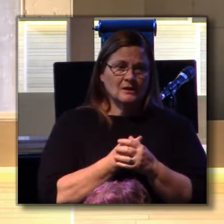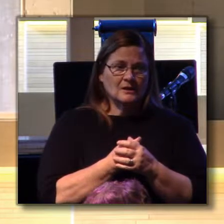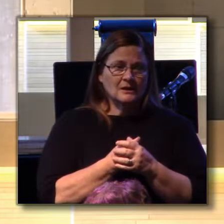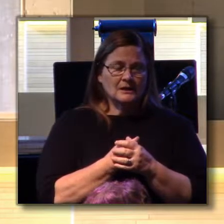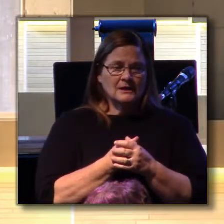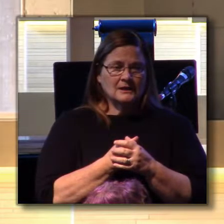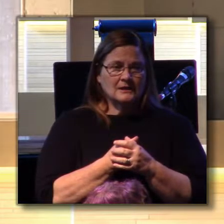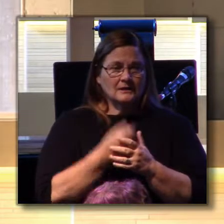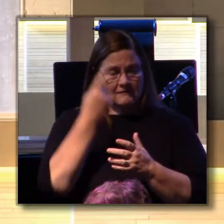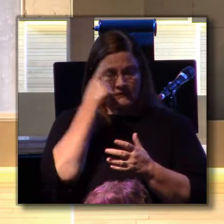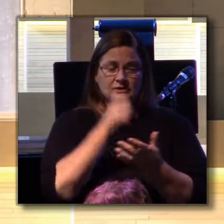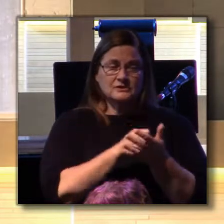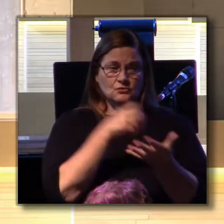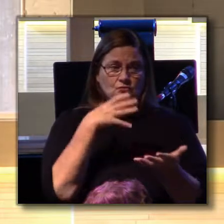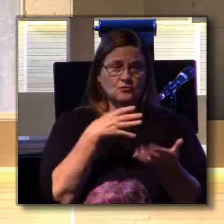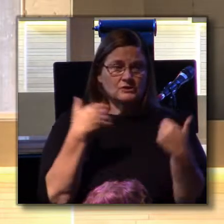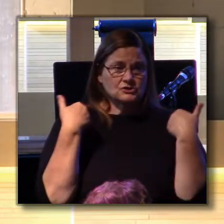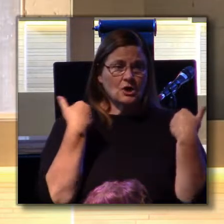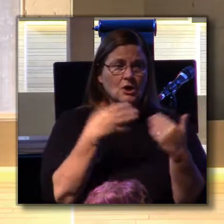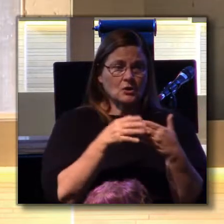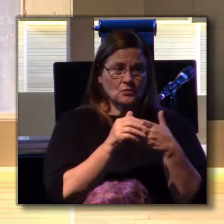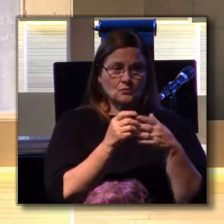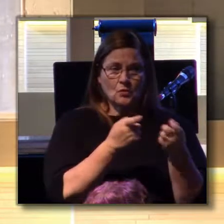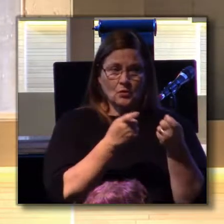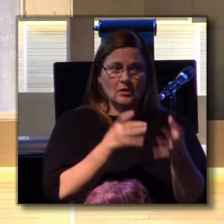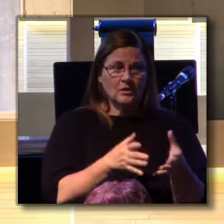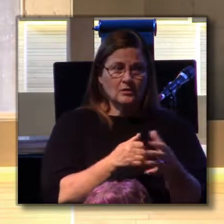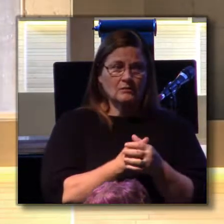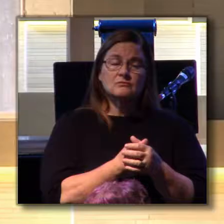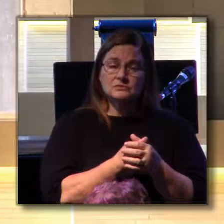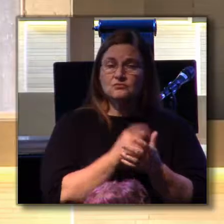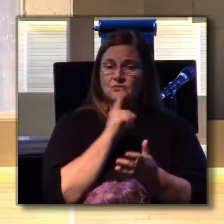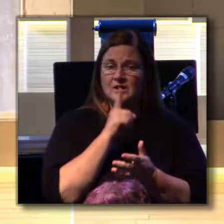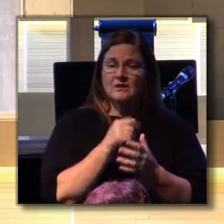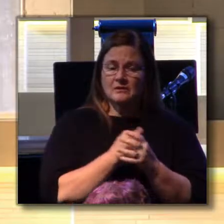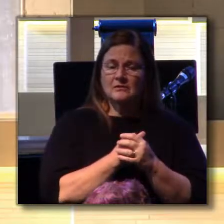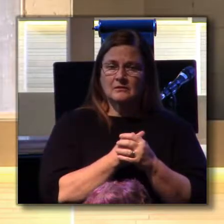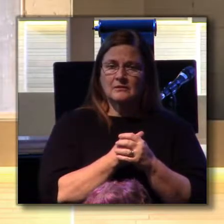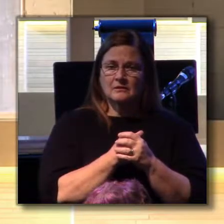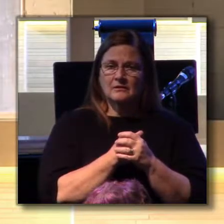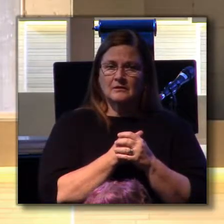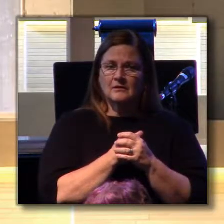rich young ruler, it was real. It was a significant thing in his life.